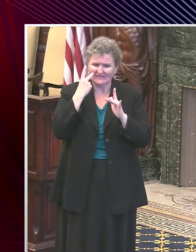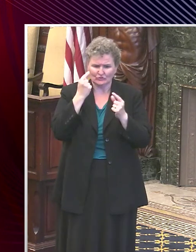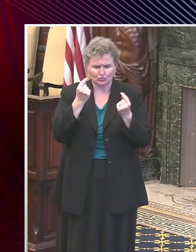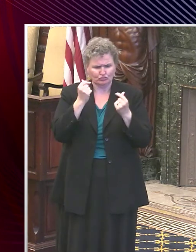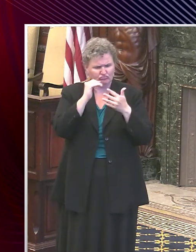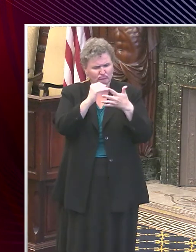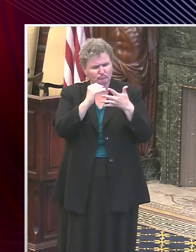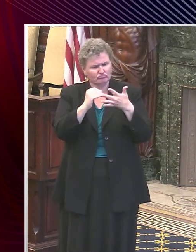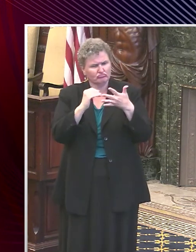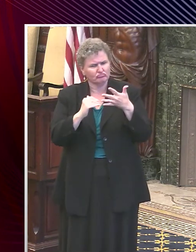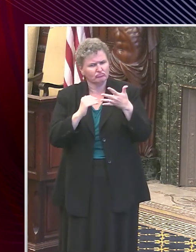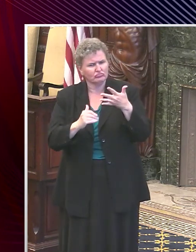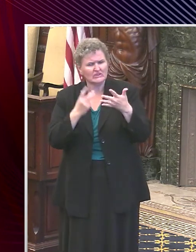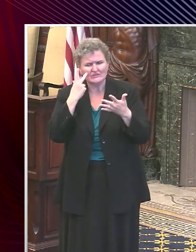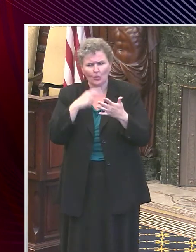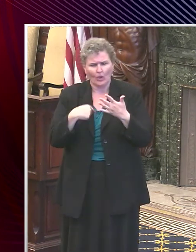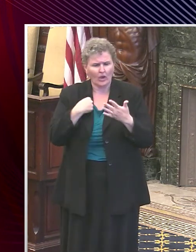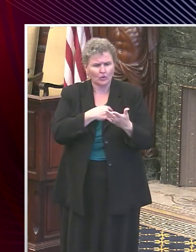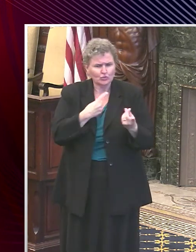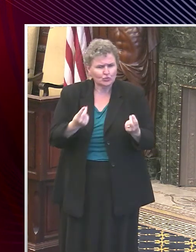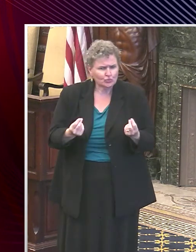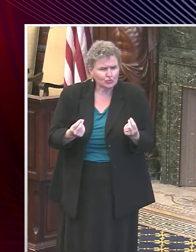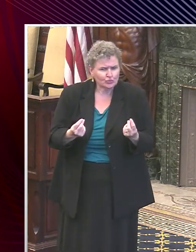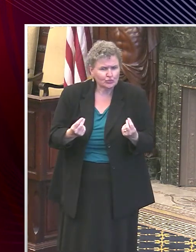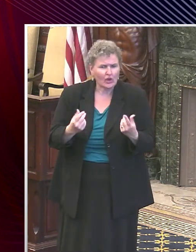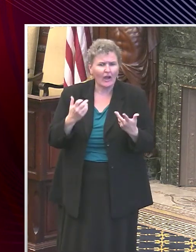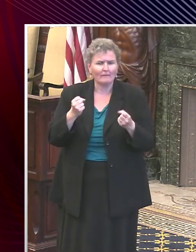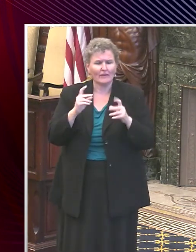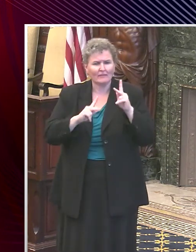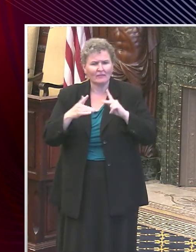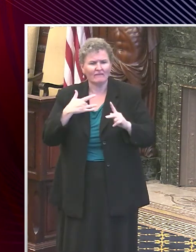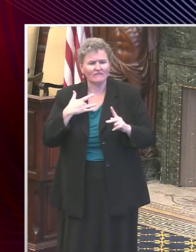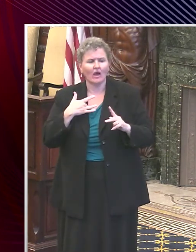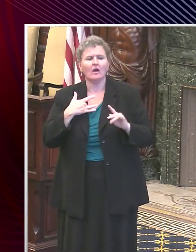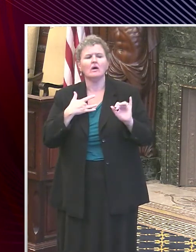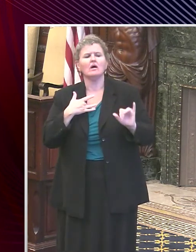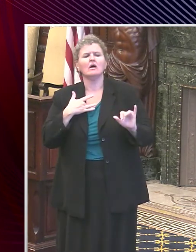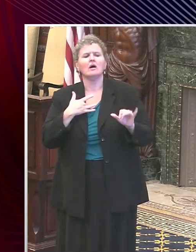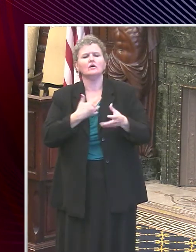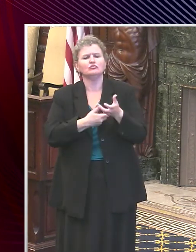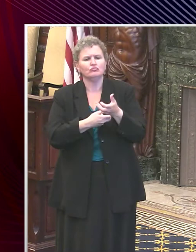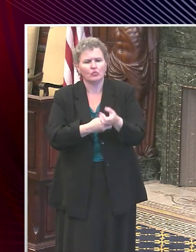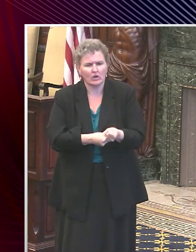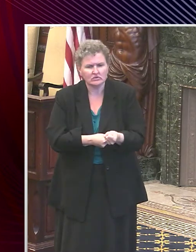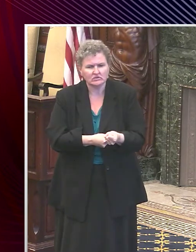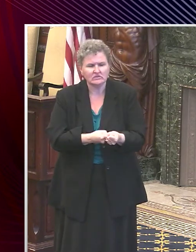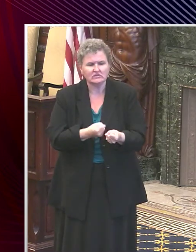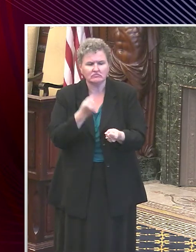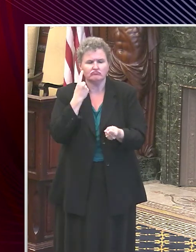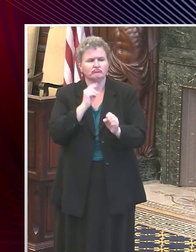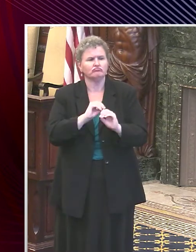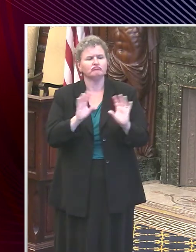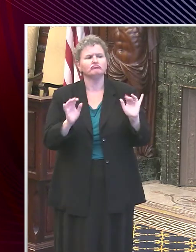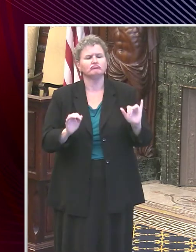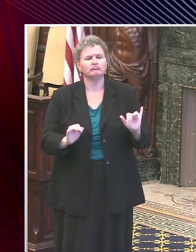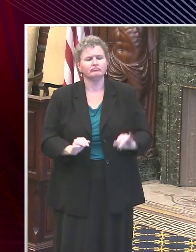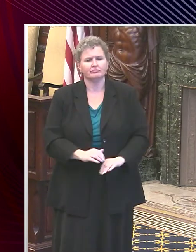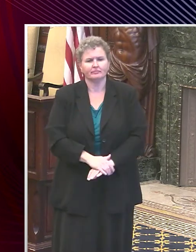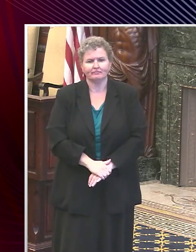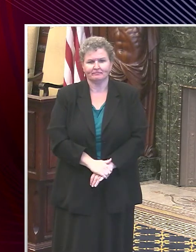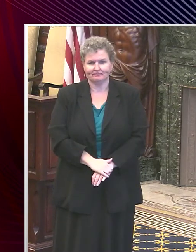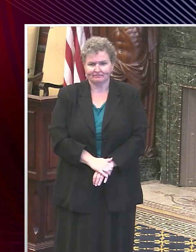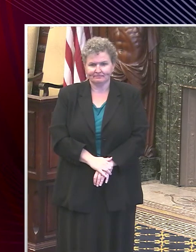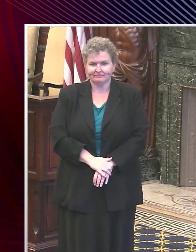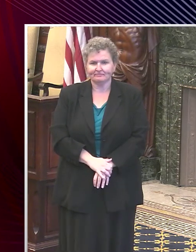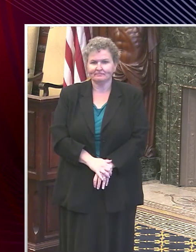people doing our work, I think many people would be much more trusting in that process. Entendemos que mucha gente tiene desconfianza